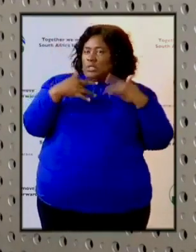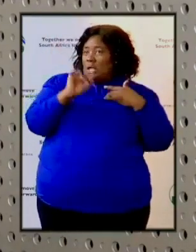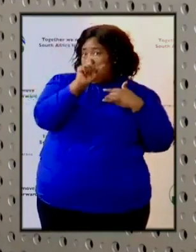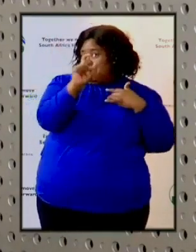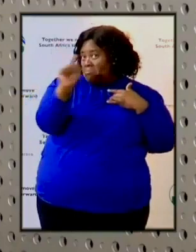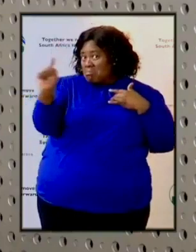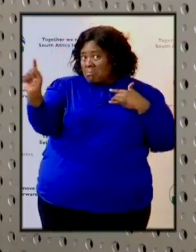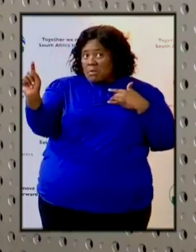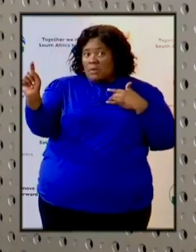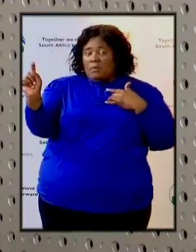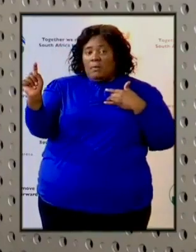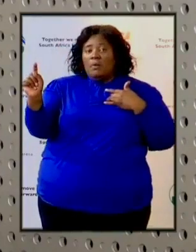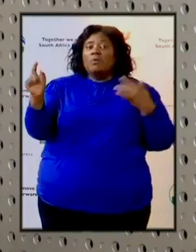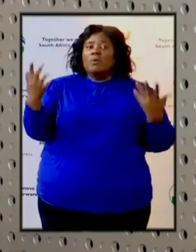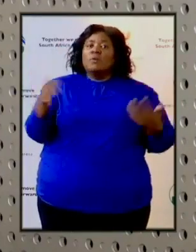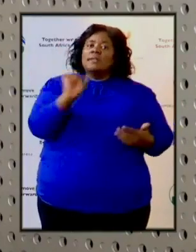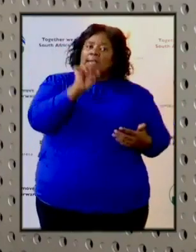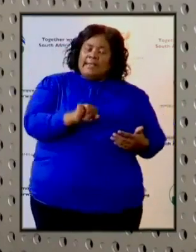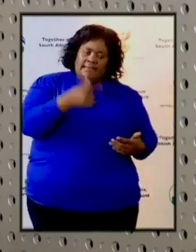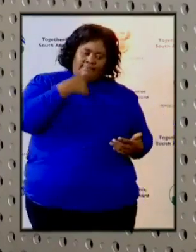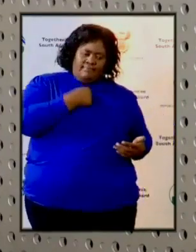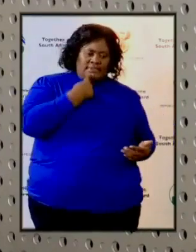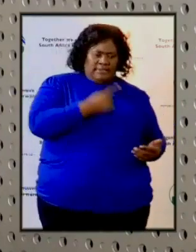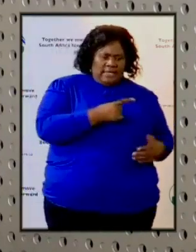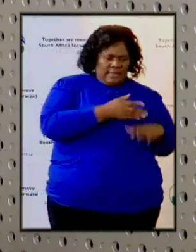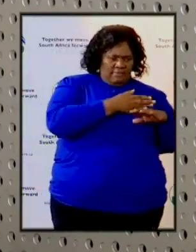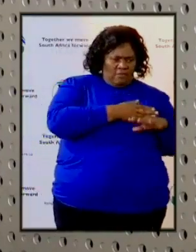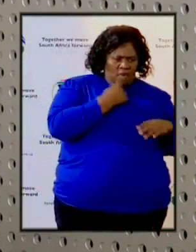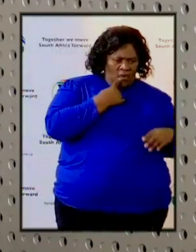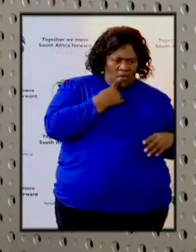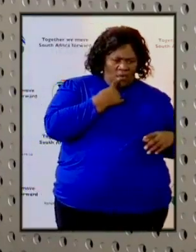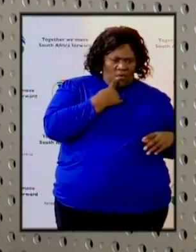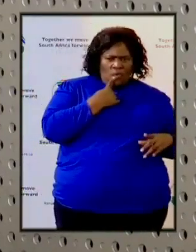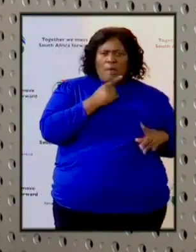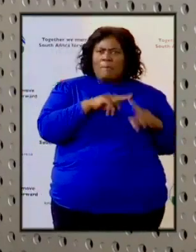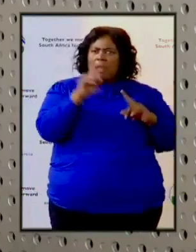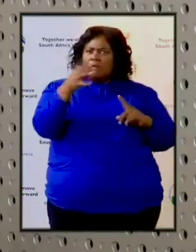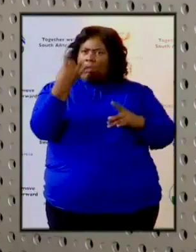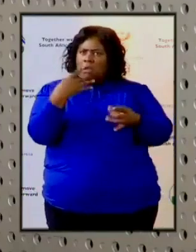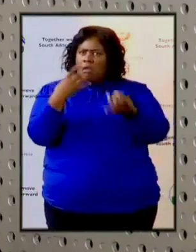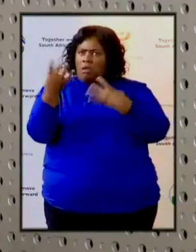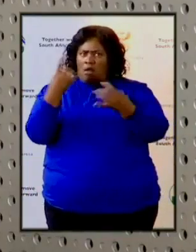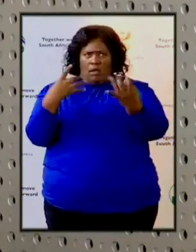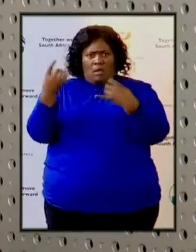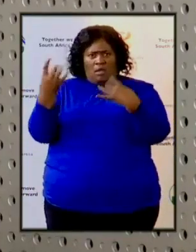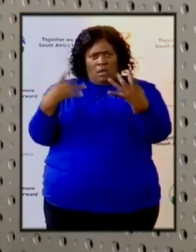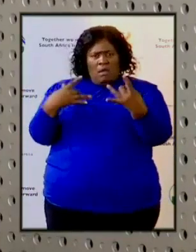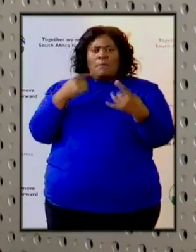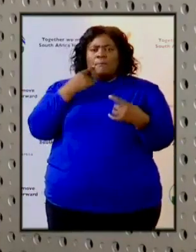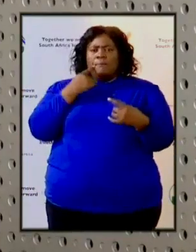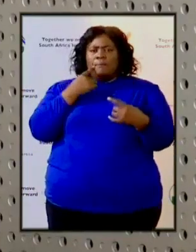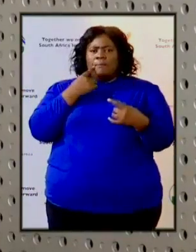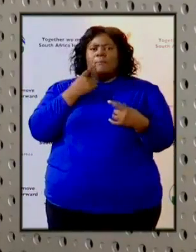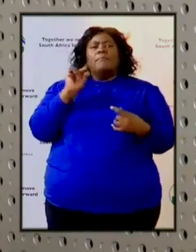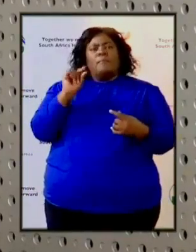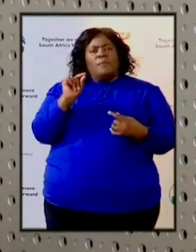and say, even though I'd said that, but taking what everybody has, most people have